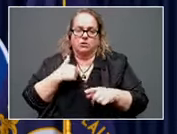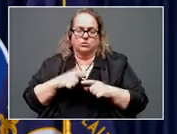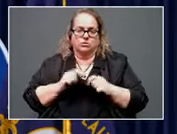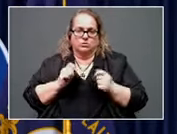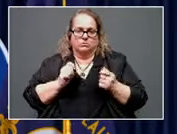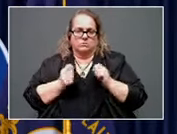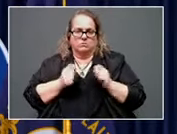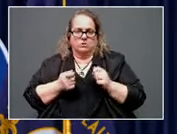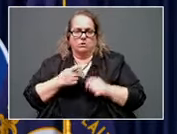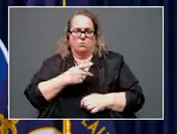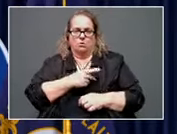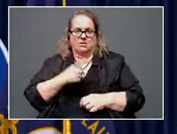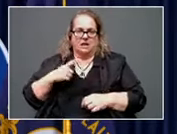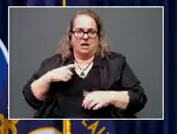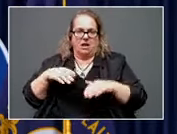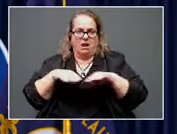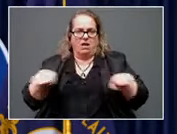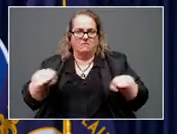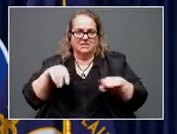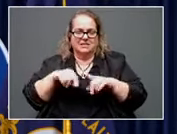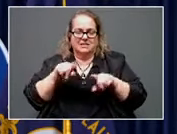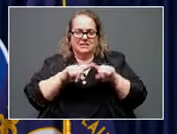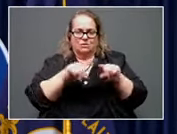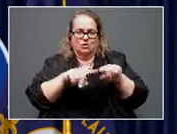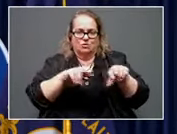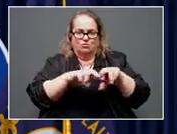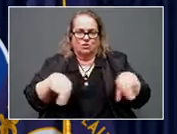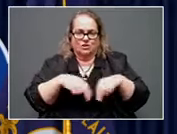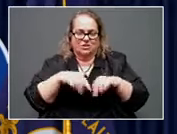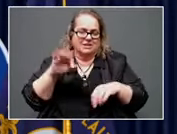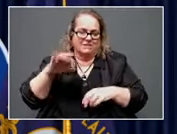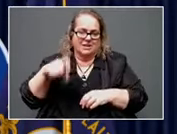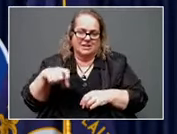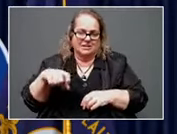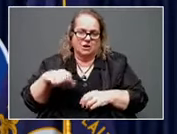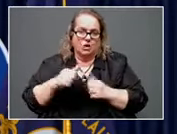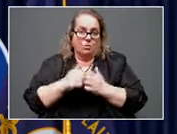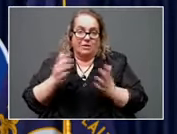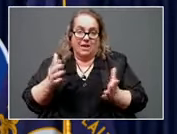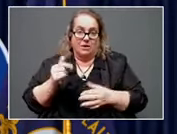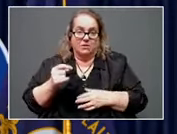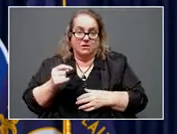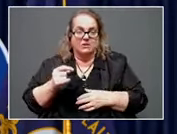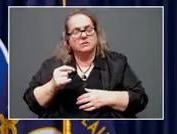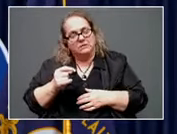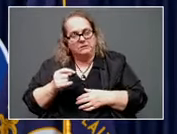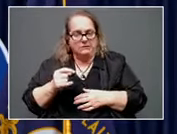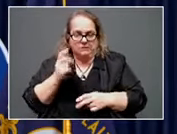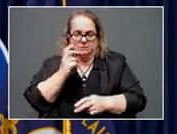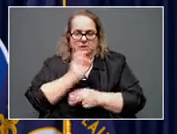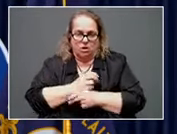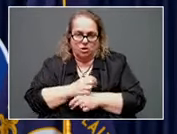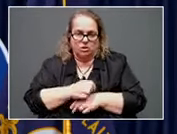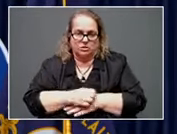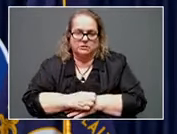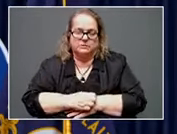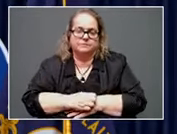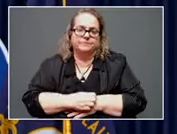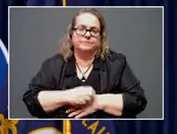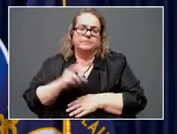personnel levels in certain regions if it was necessary. Without it, it's going to be pretty hard. Melissa